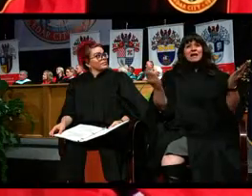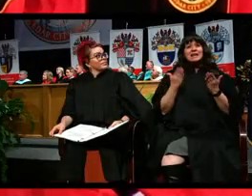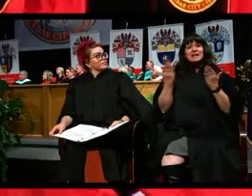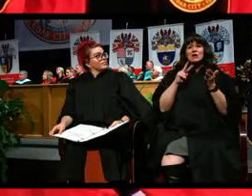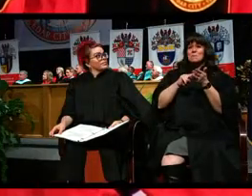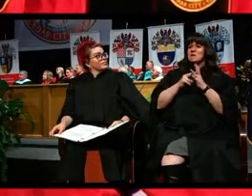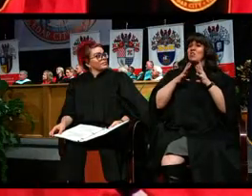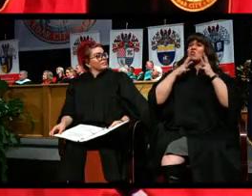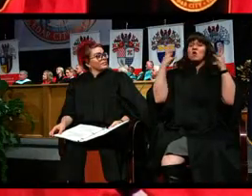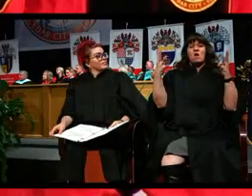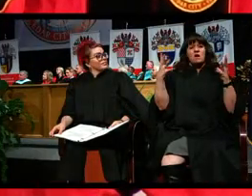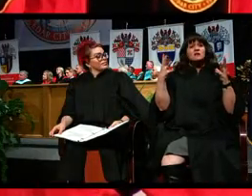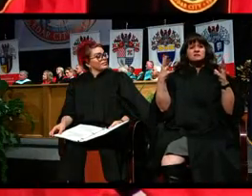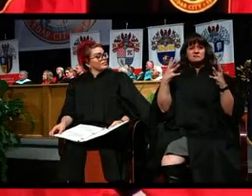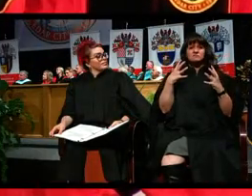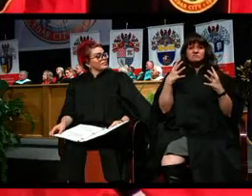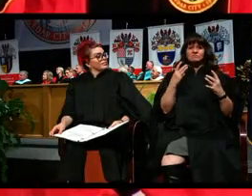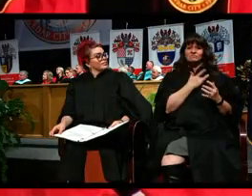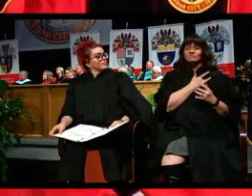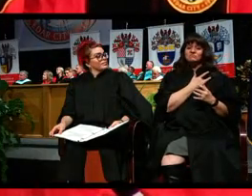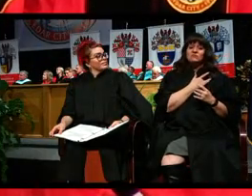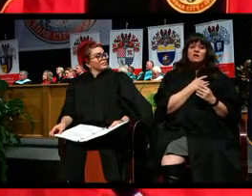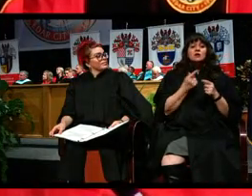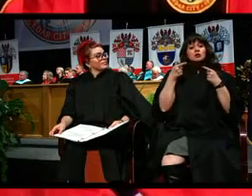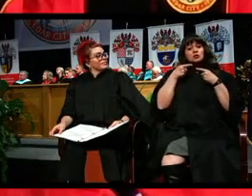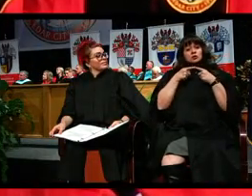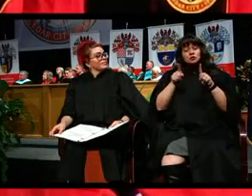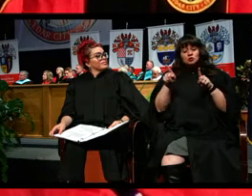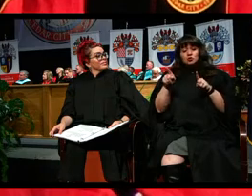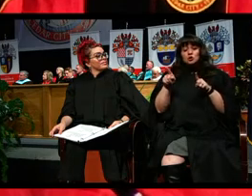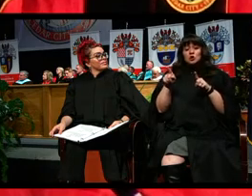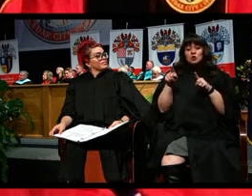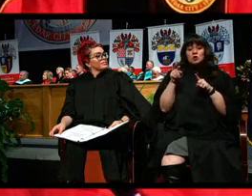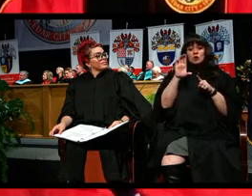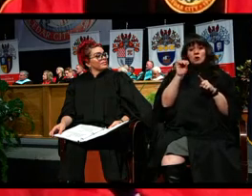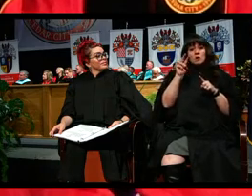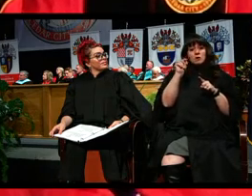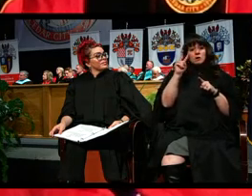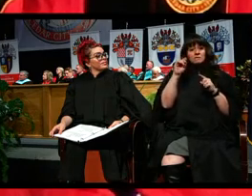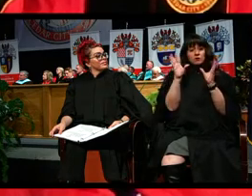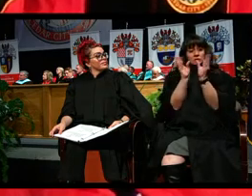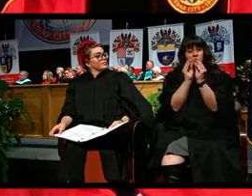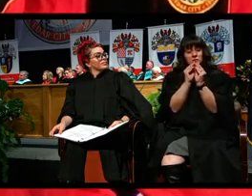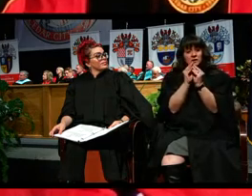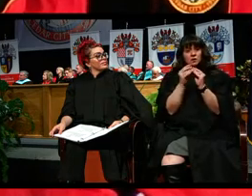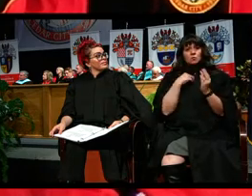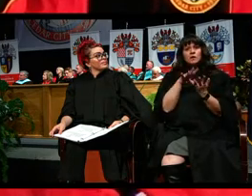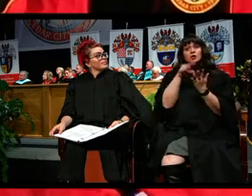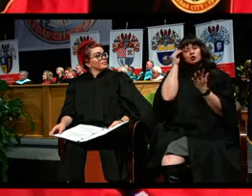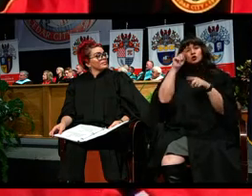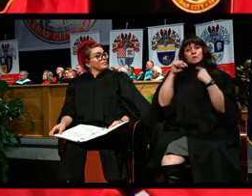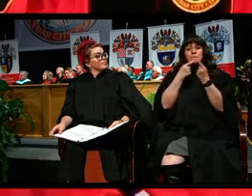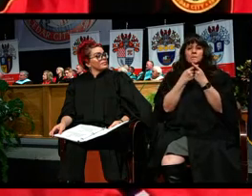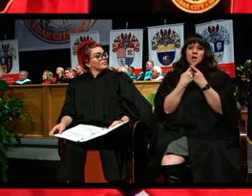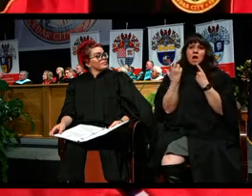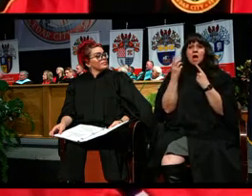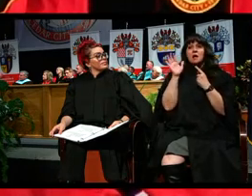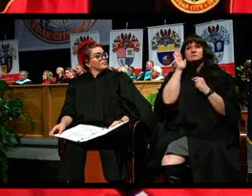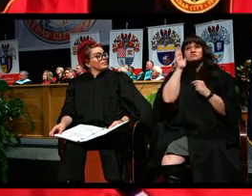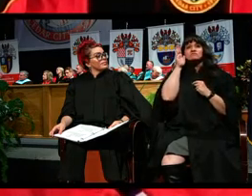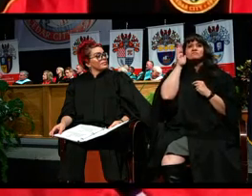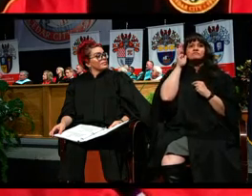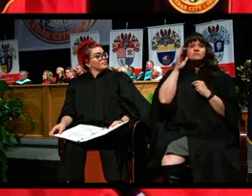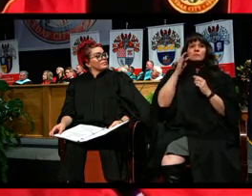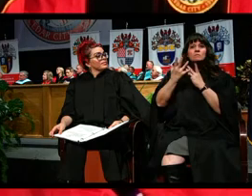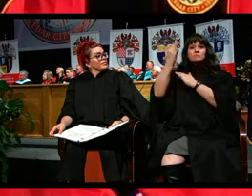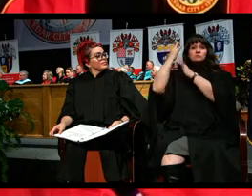lot. Yesterday, during the President's convocation, we learned about the power of place. We learned about the legacy that our predecessors established